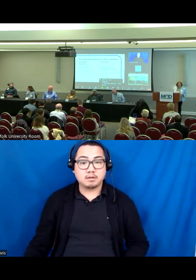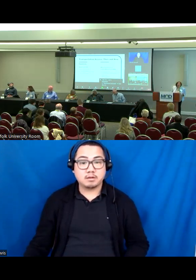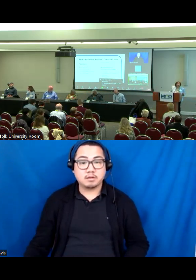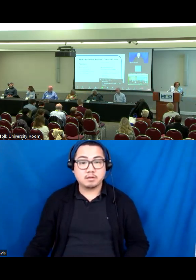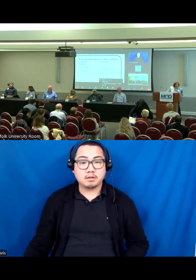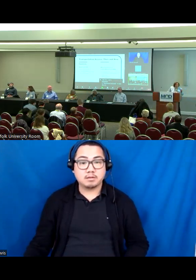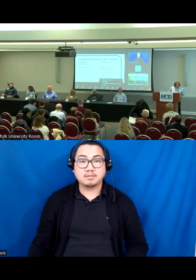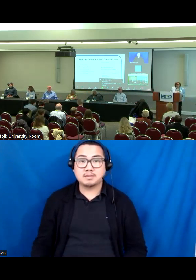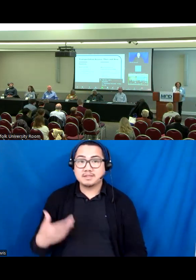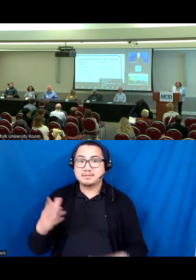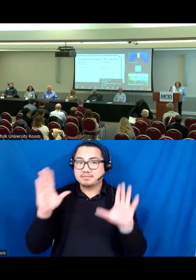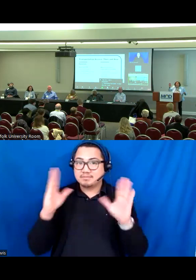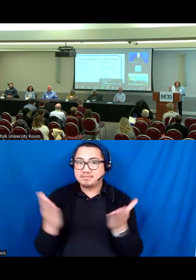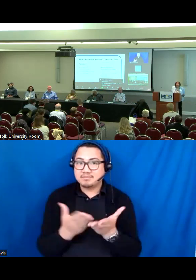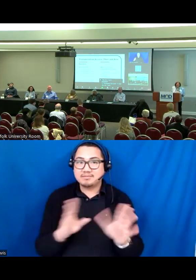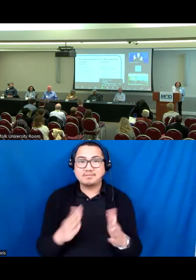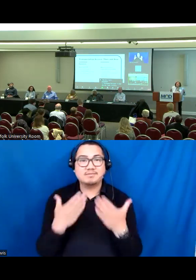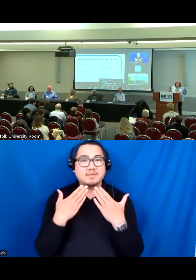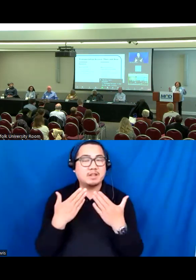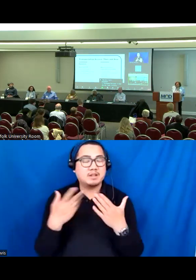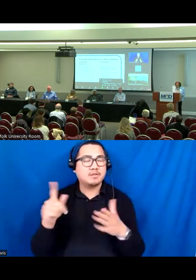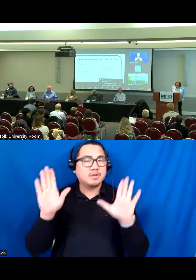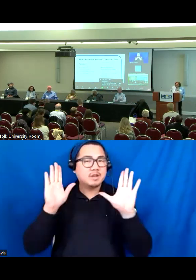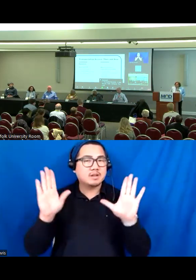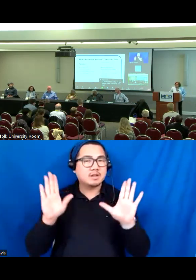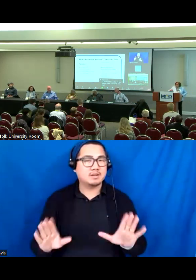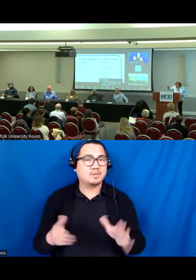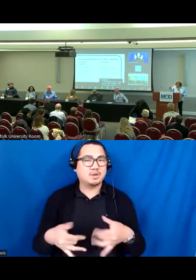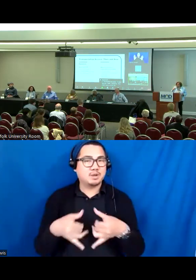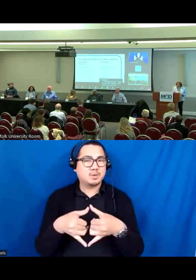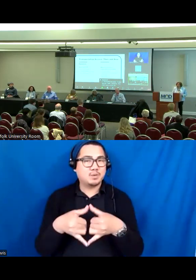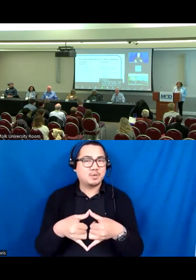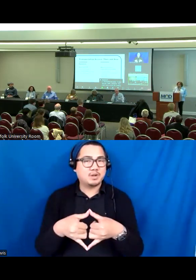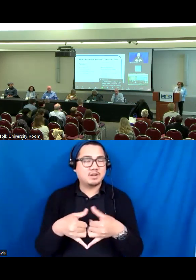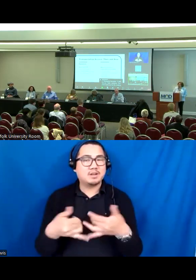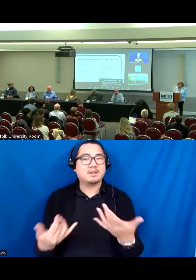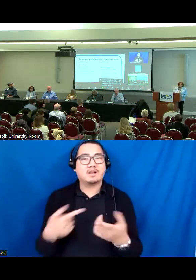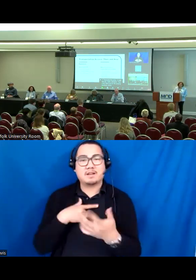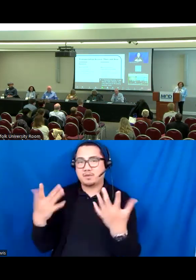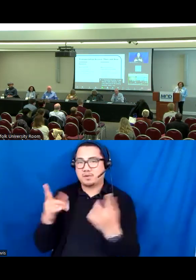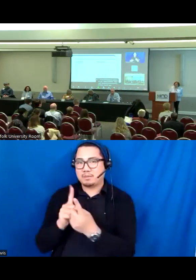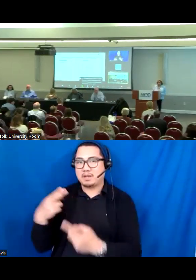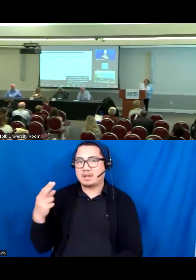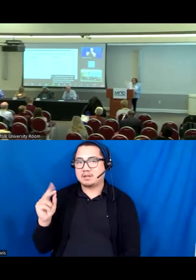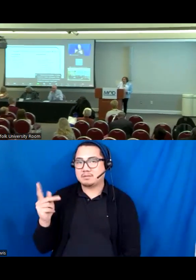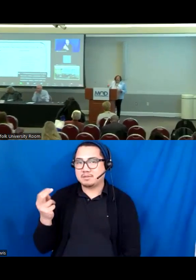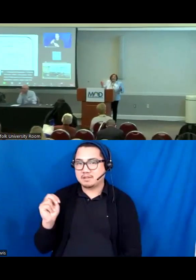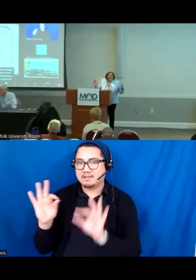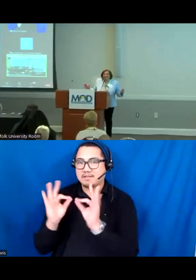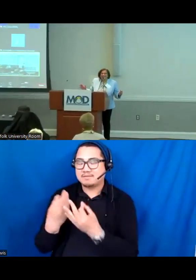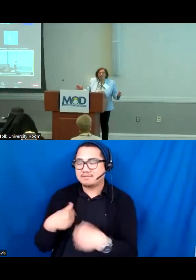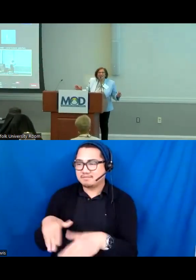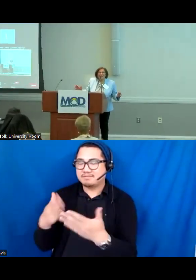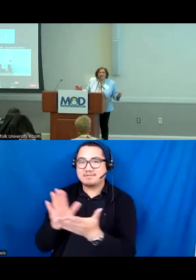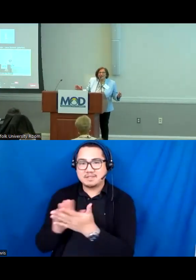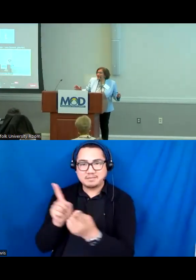Hello, everyone. First of all, thank you for this amazing, awesome award. And I met the Hopkins family. Nice to meet you all. I got to tell